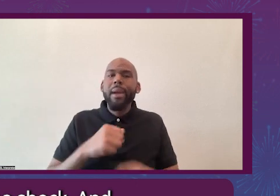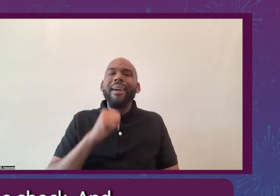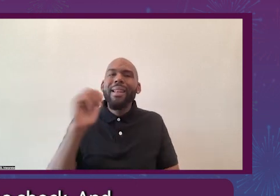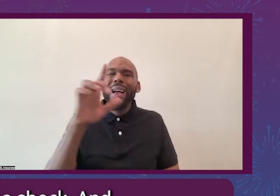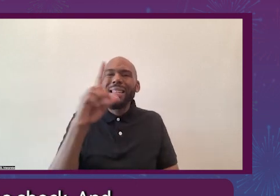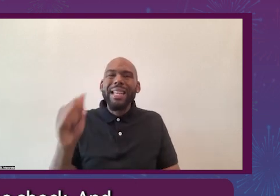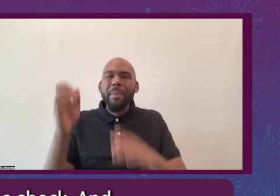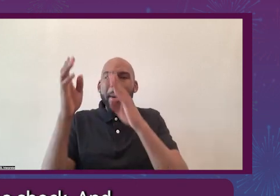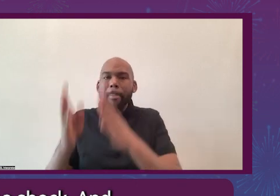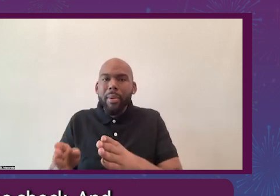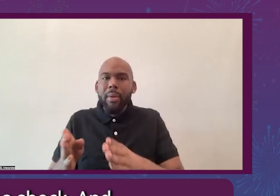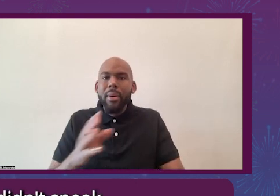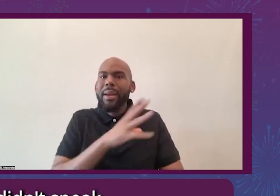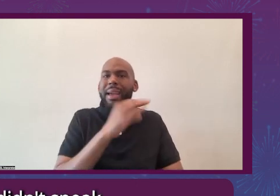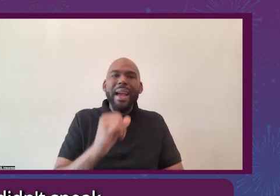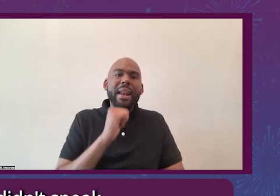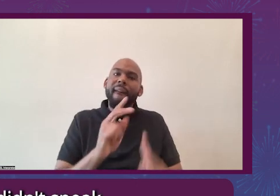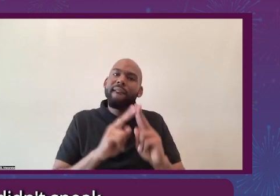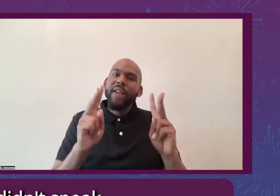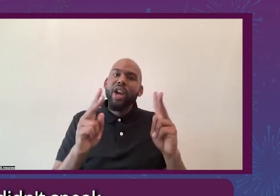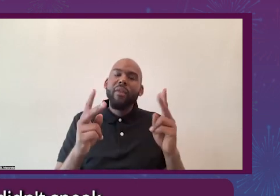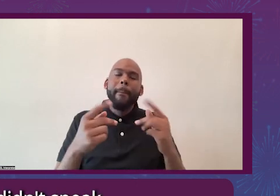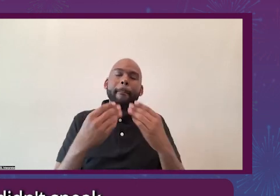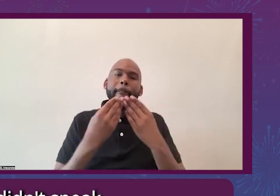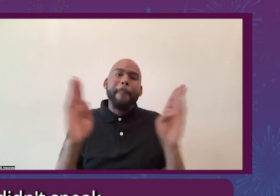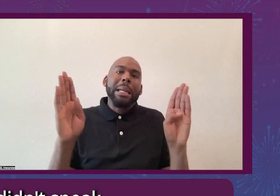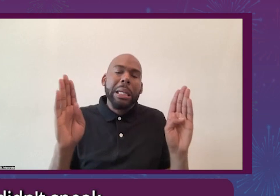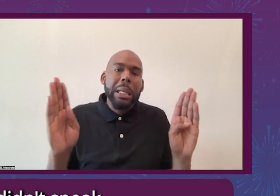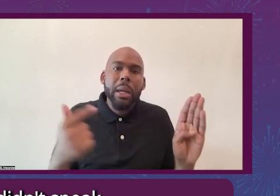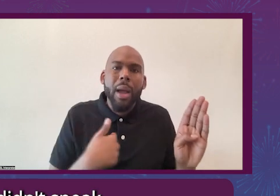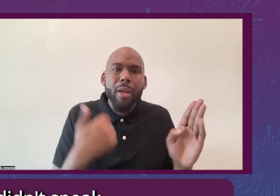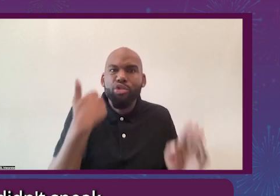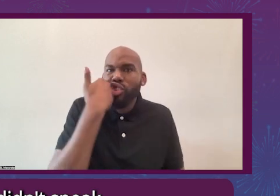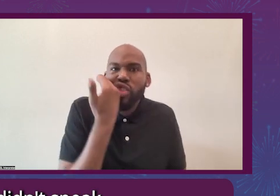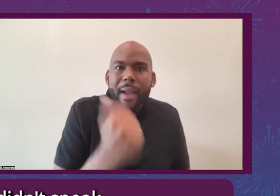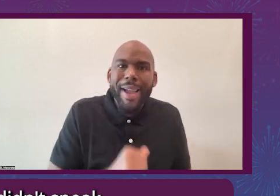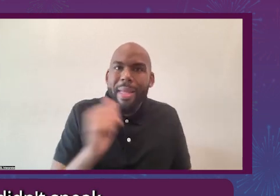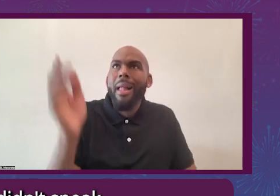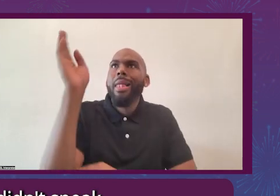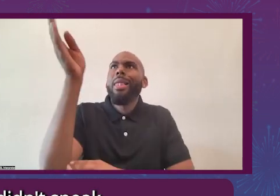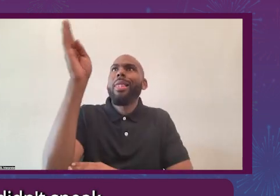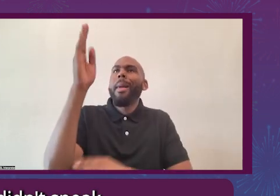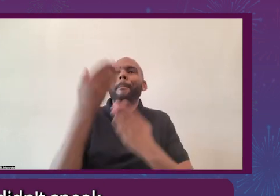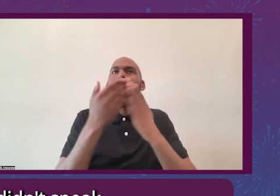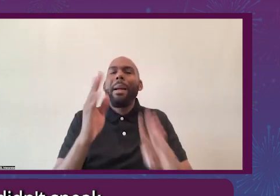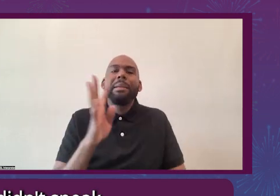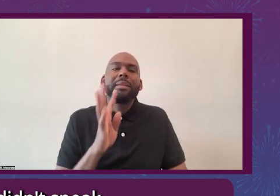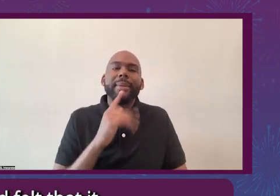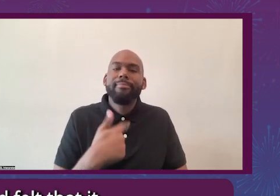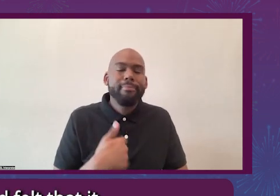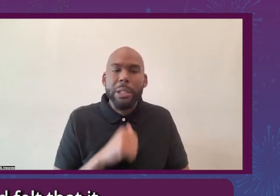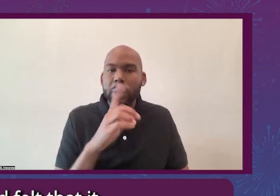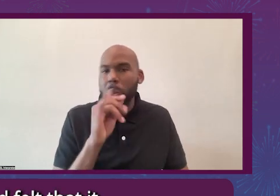a non-disabled person, and not as a very public person. I didn't speak. I'm terribly shy when it comes to